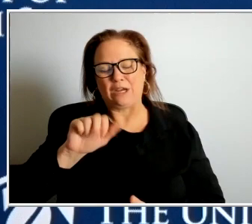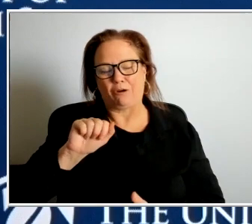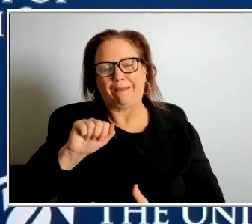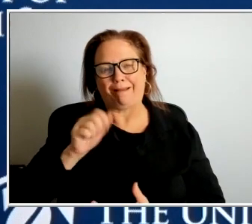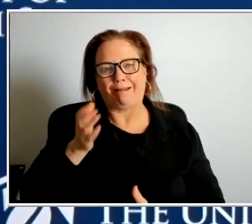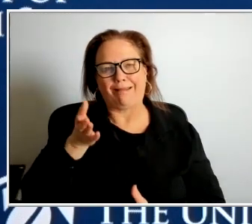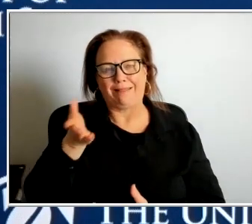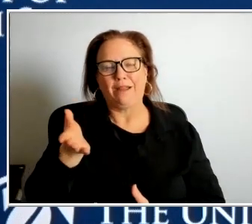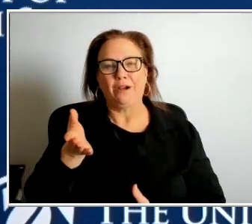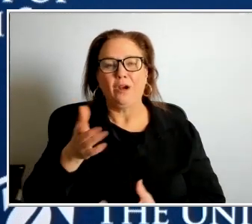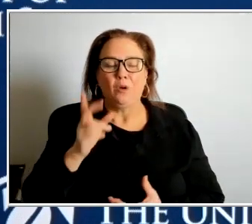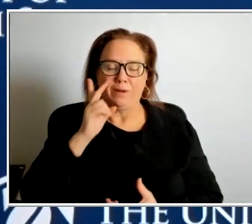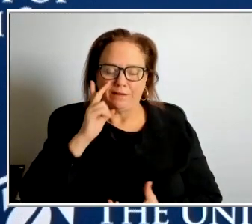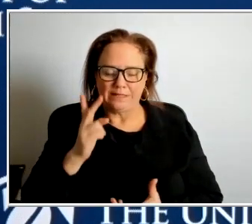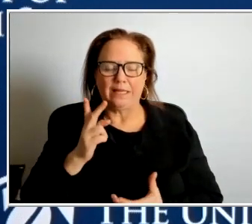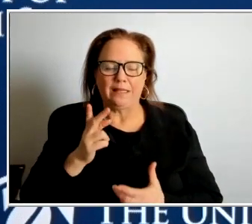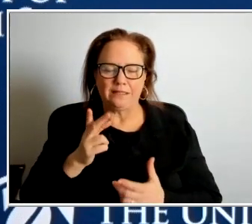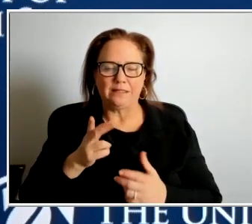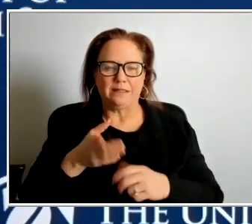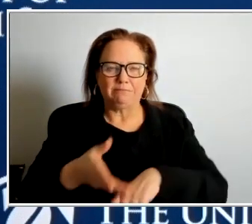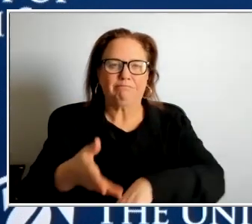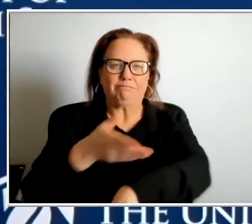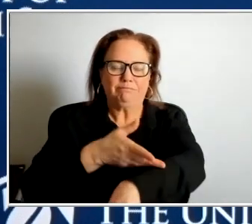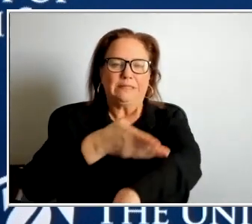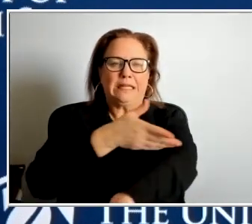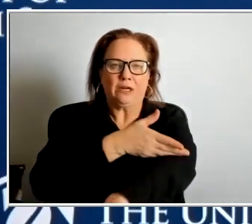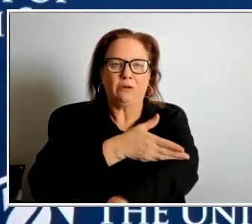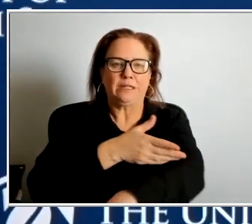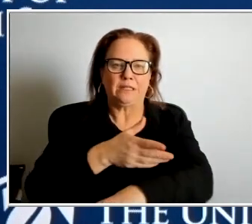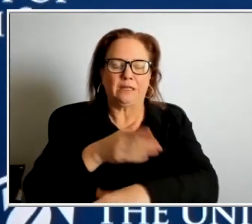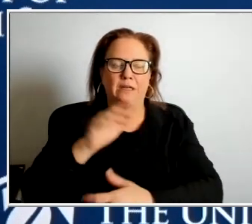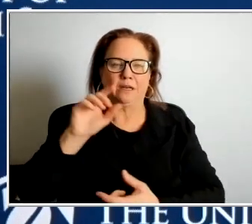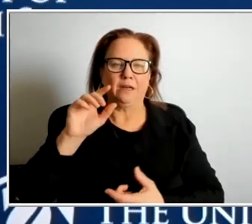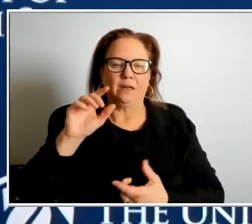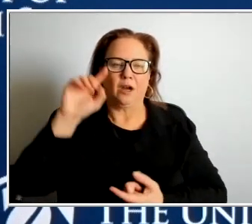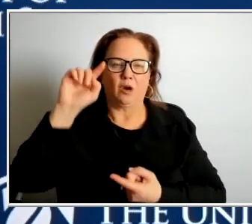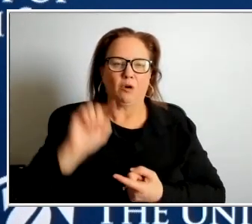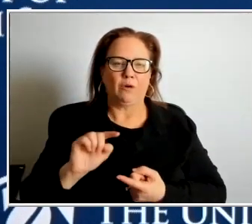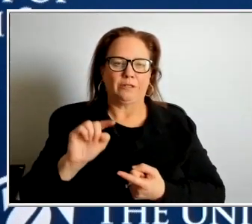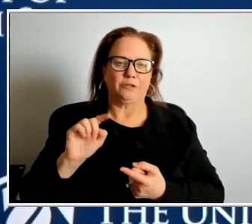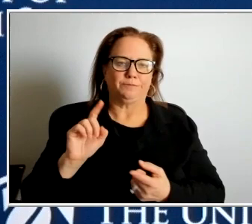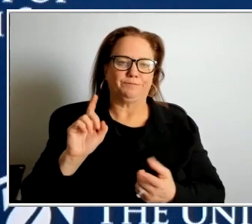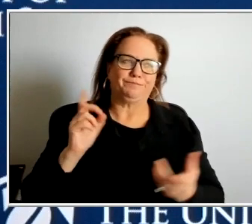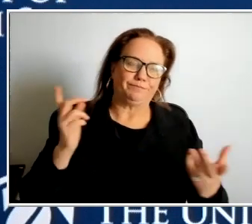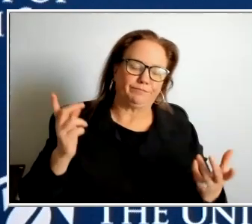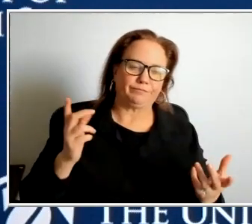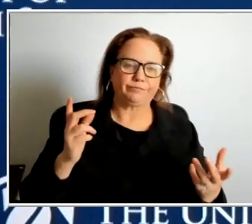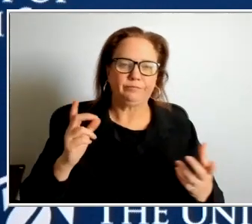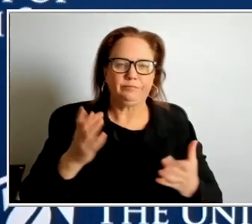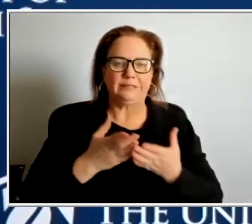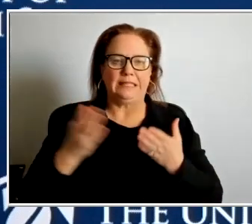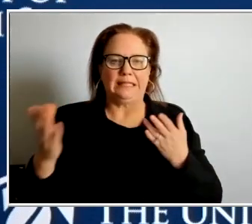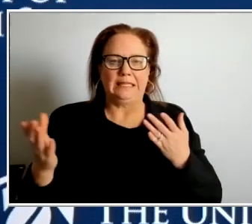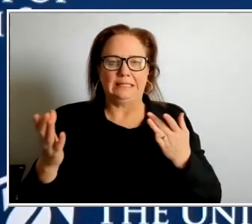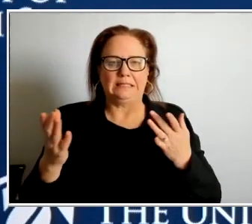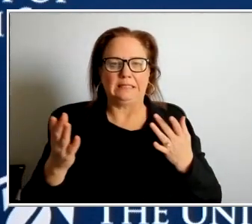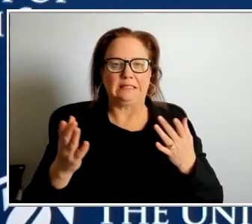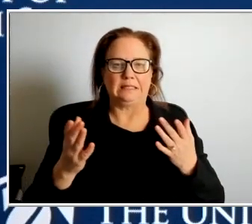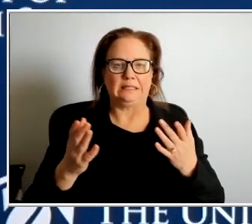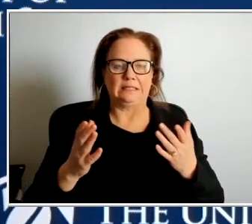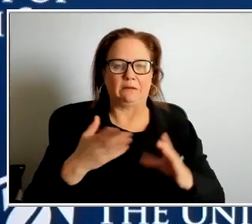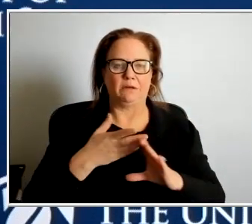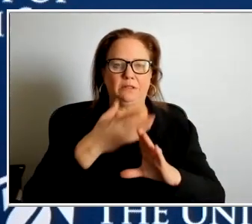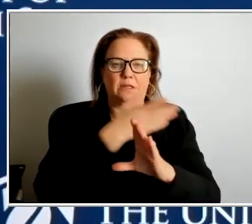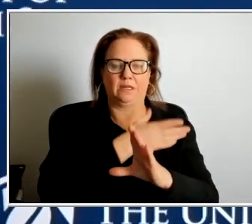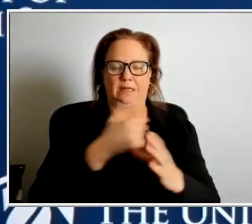and it continues to increase, just a regression towards things that were done prior to